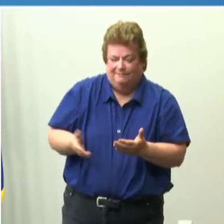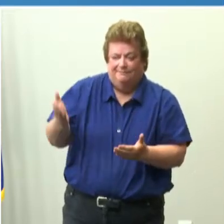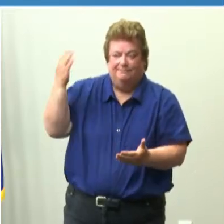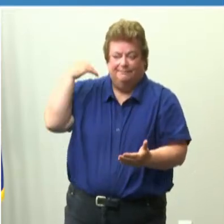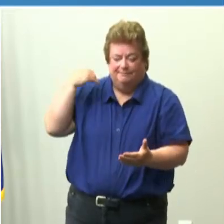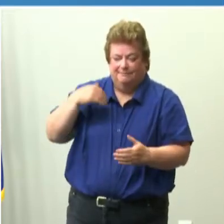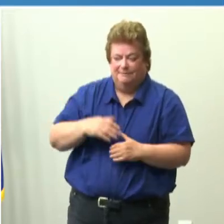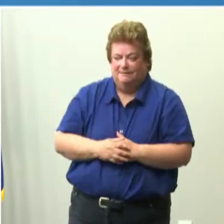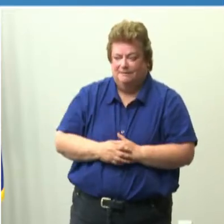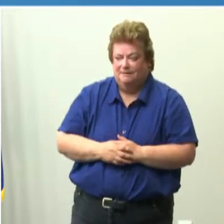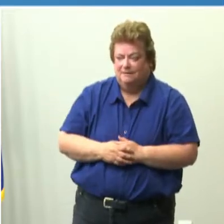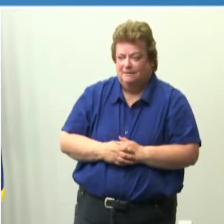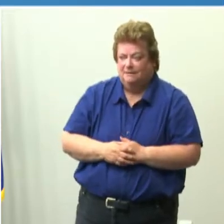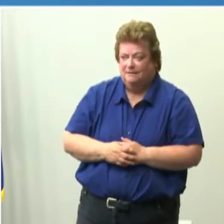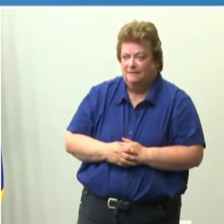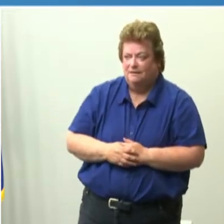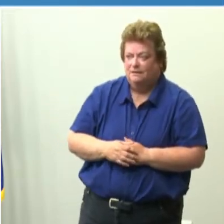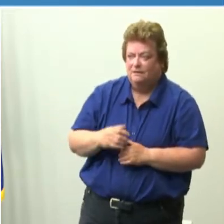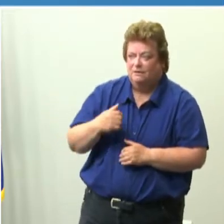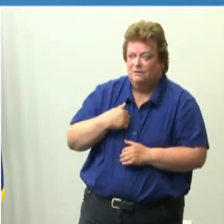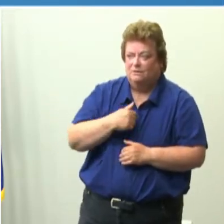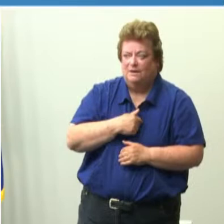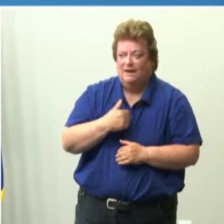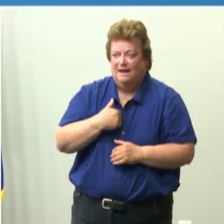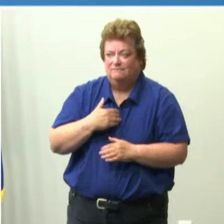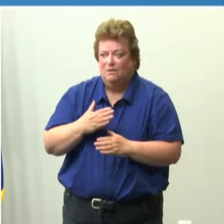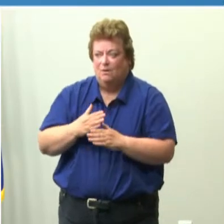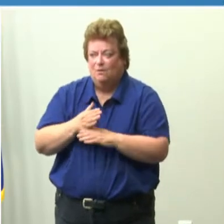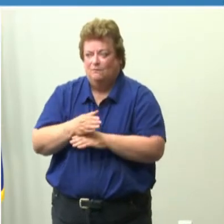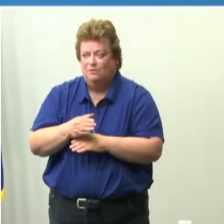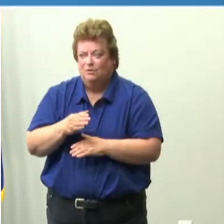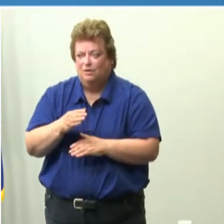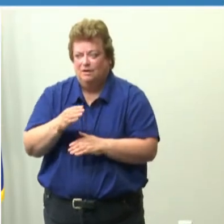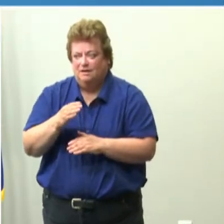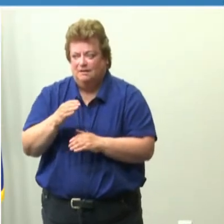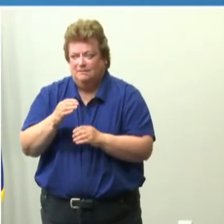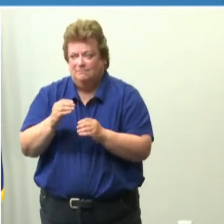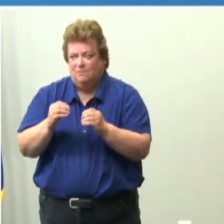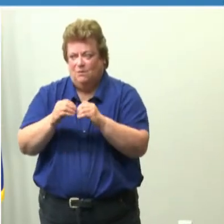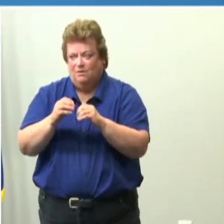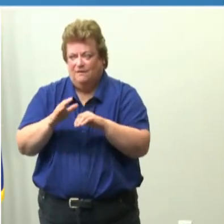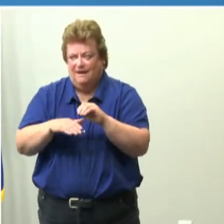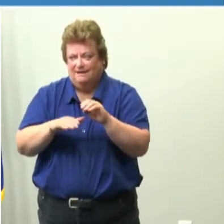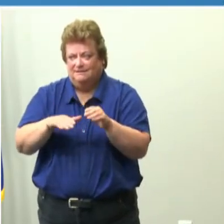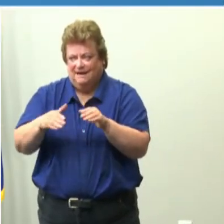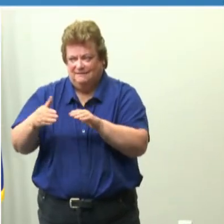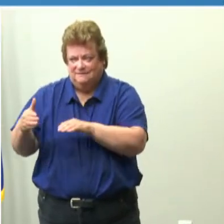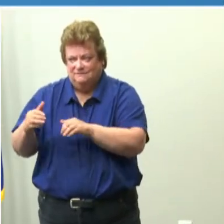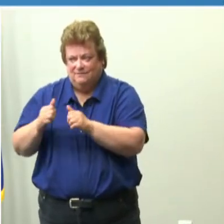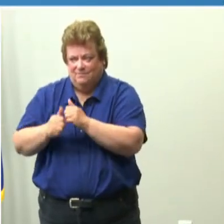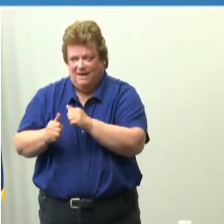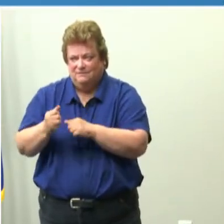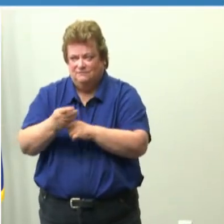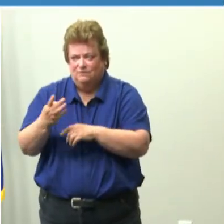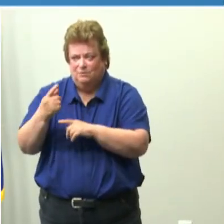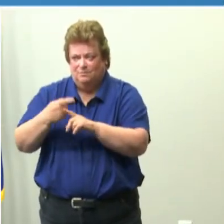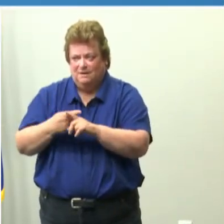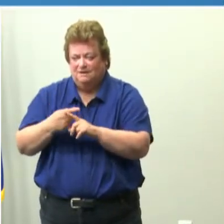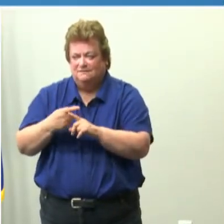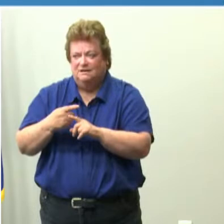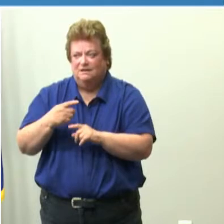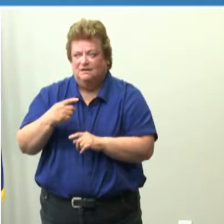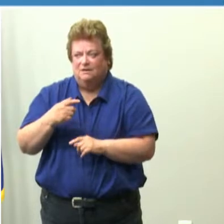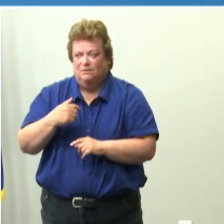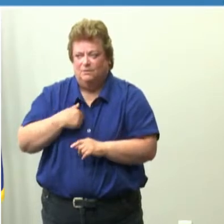Delta variant when reviewing COVID-19 deaths over the past few months. Sadly, we've reported 30